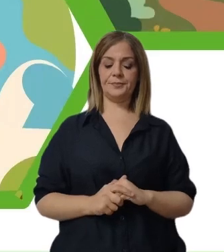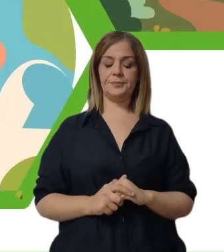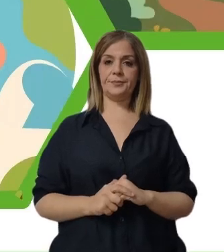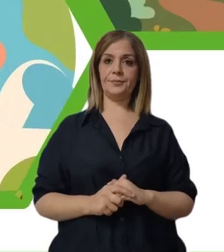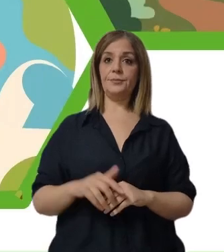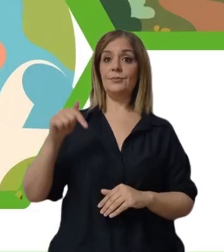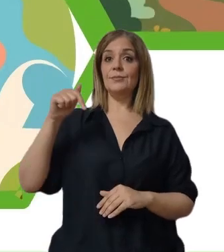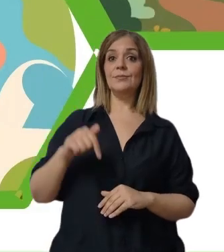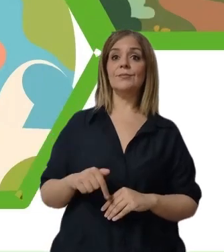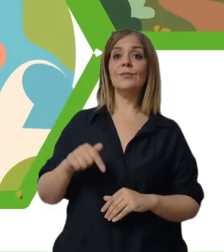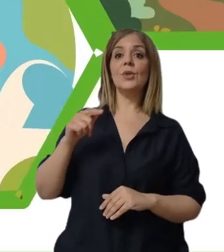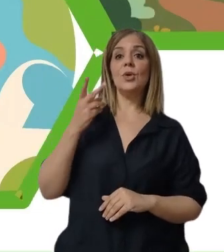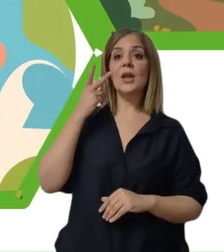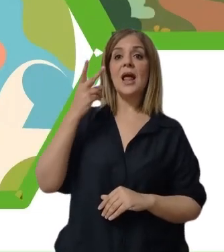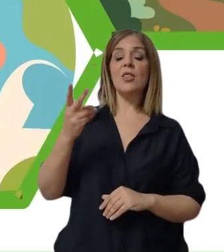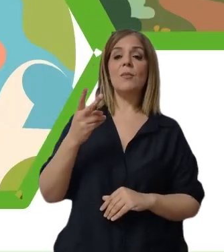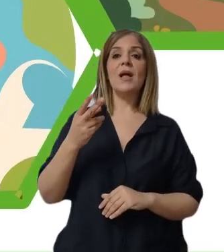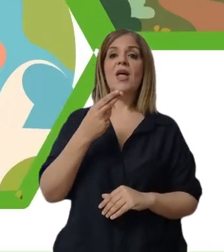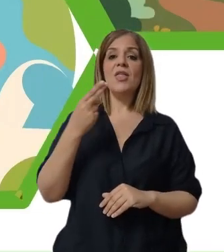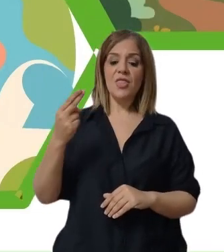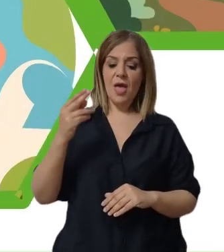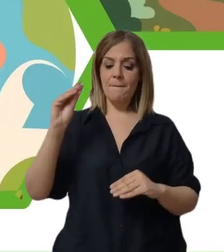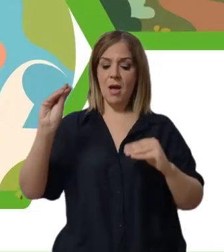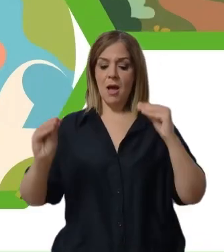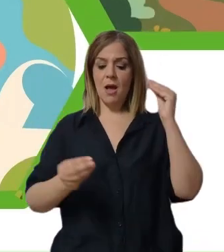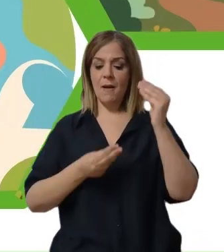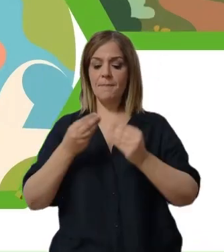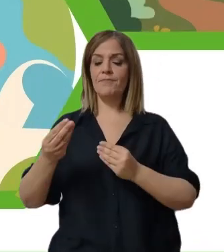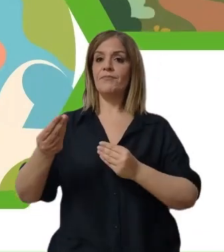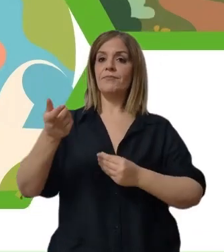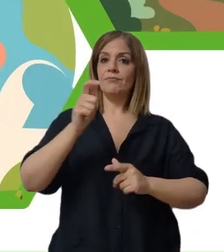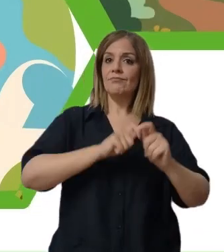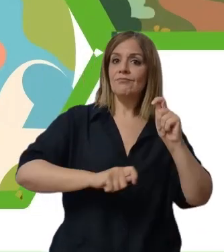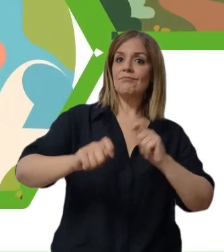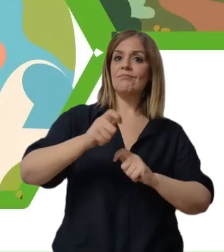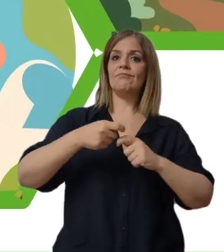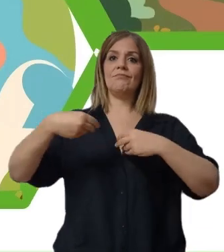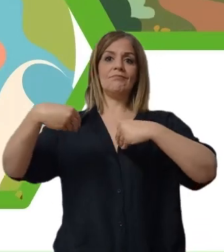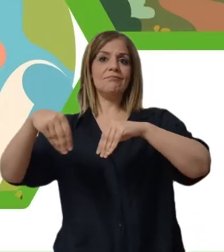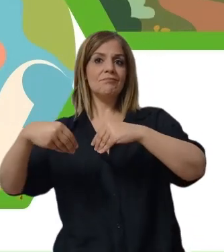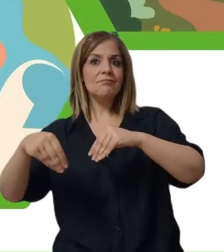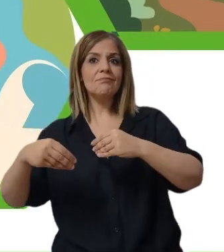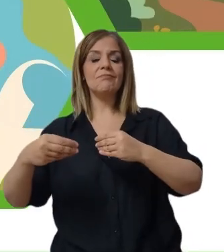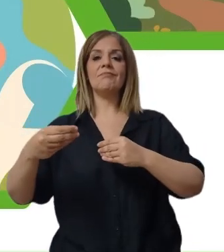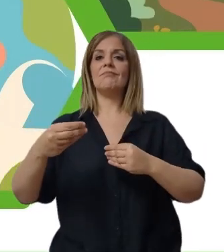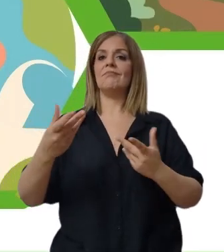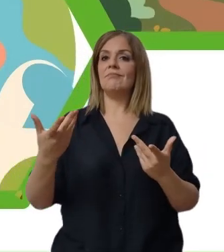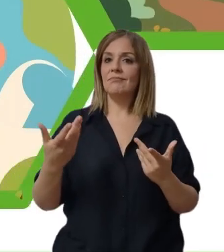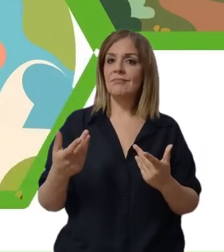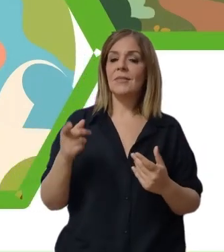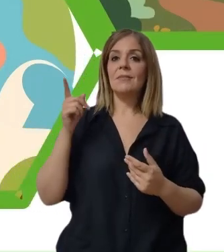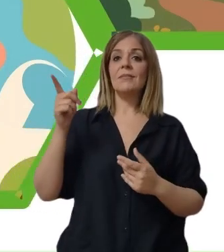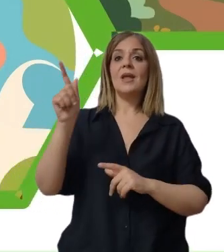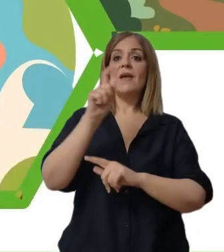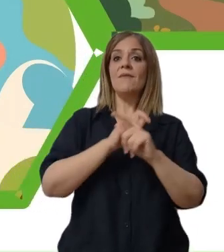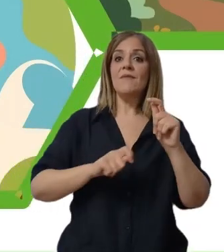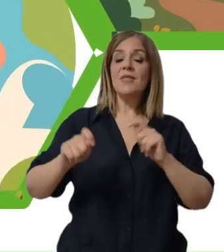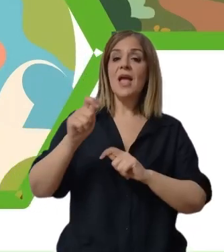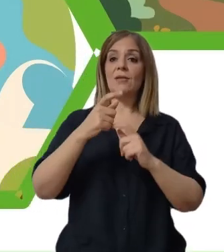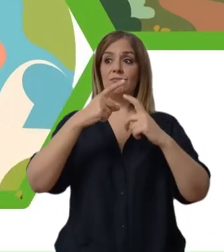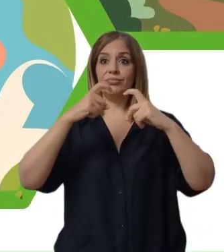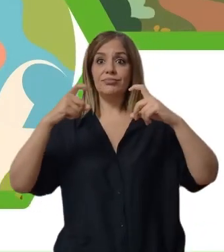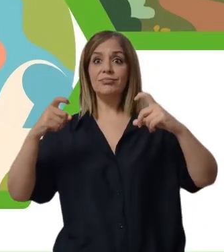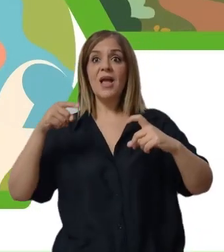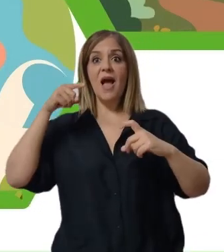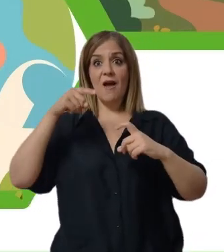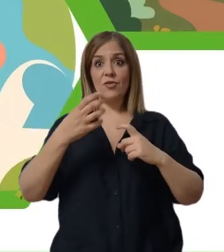Now we are moving on to sustainable consumption and production. The way we produce and consume goods has big